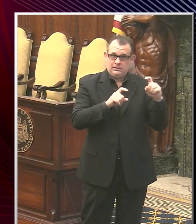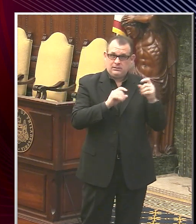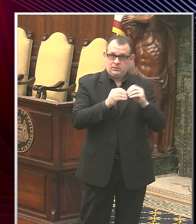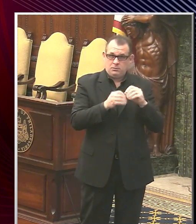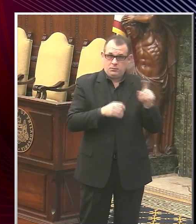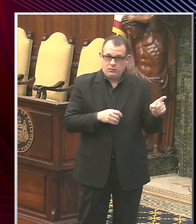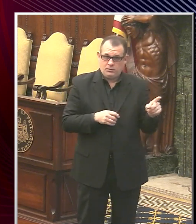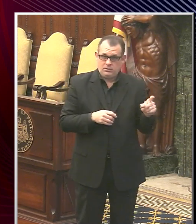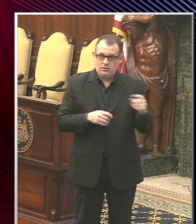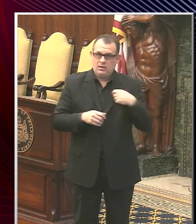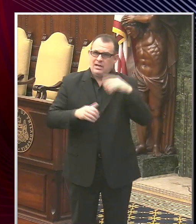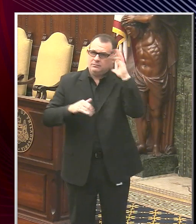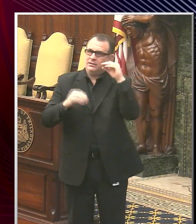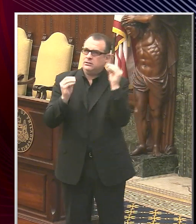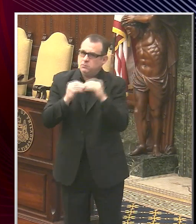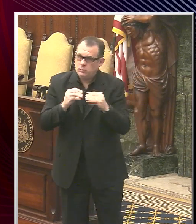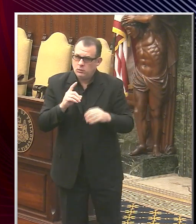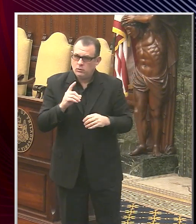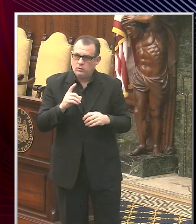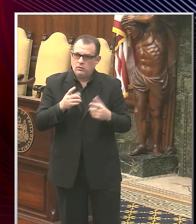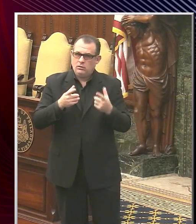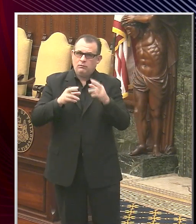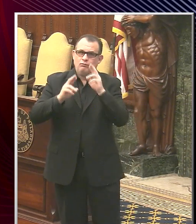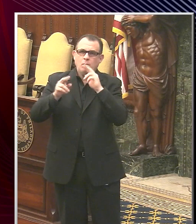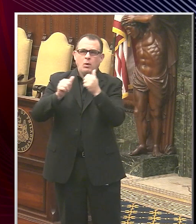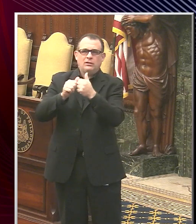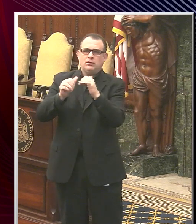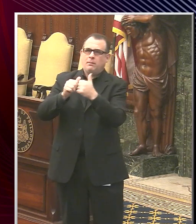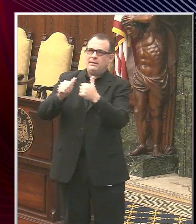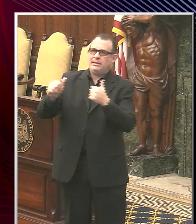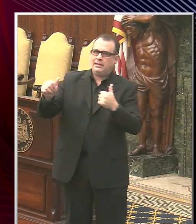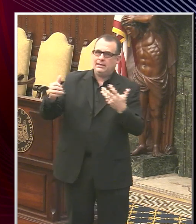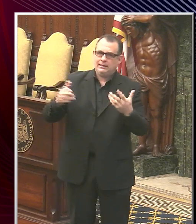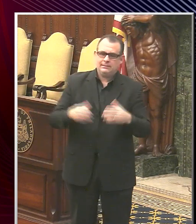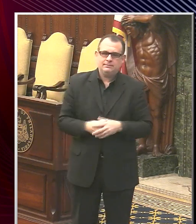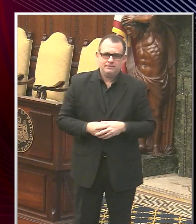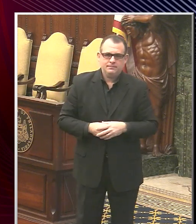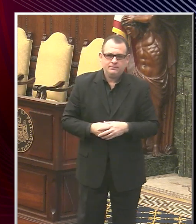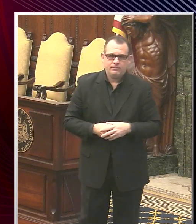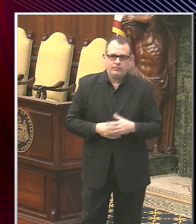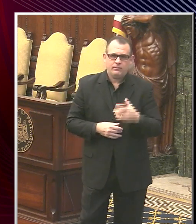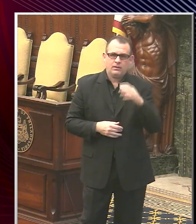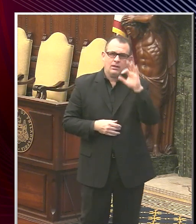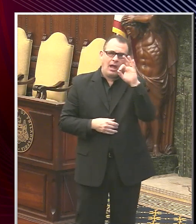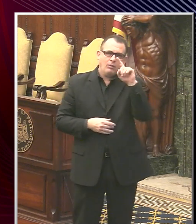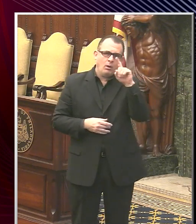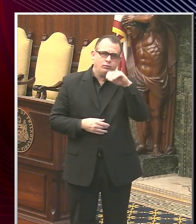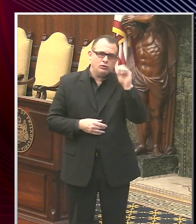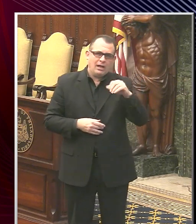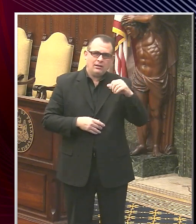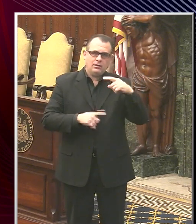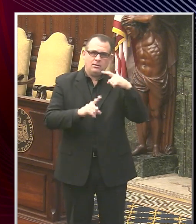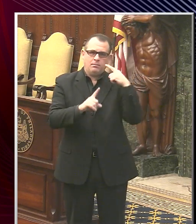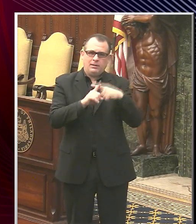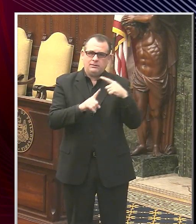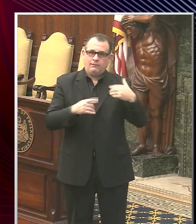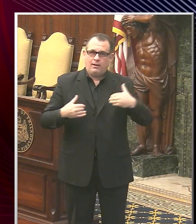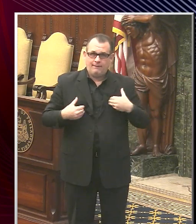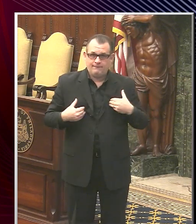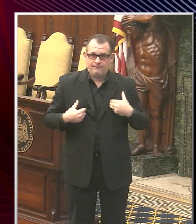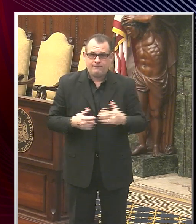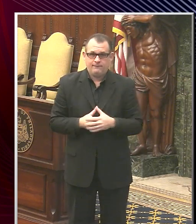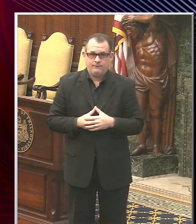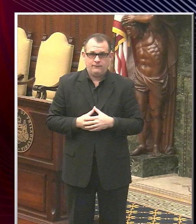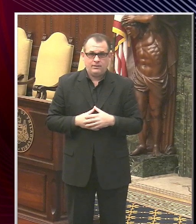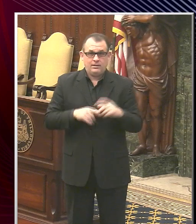more with the delayed in reporting. And of those people tested, 9.1% of people tested positive. Now, just note that there were fewer